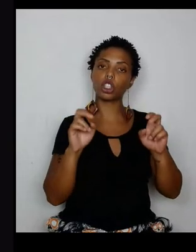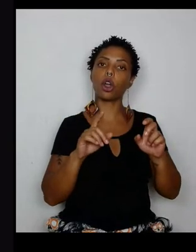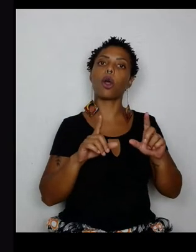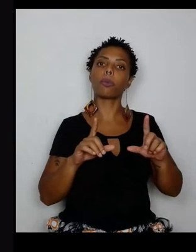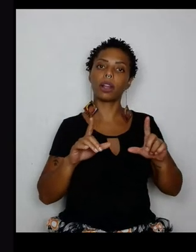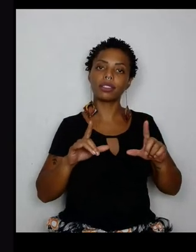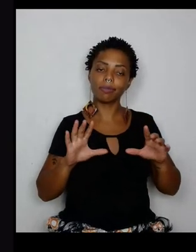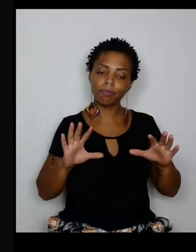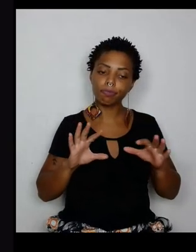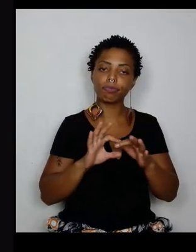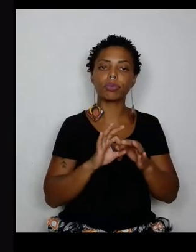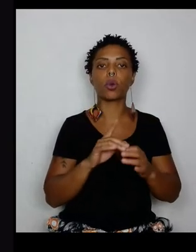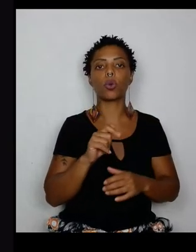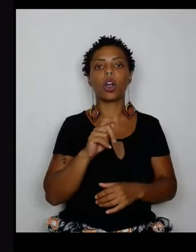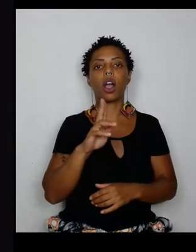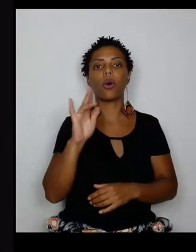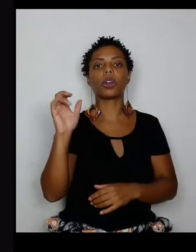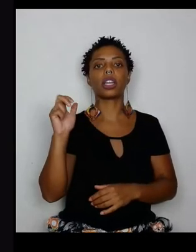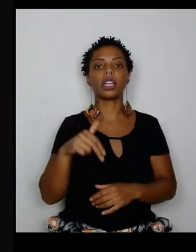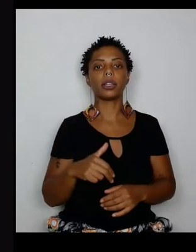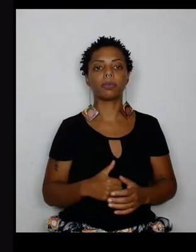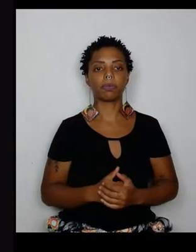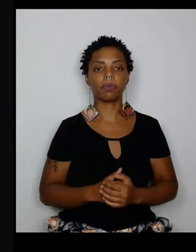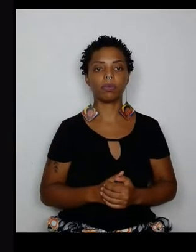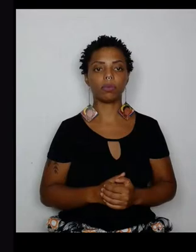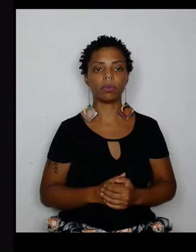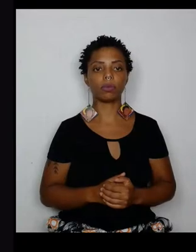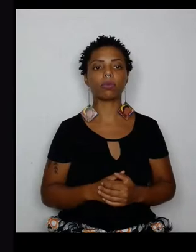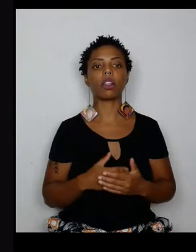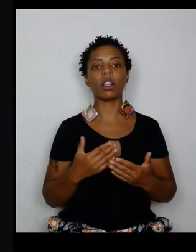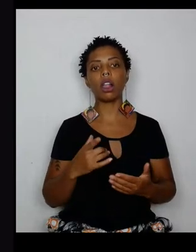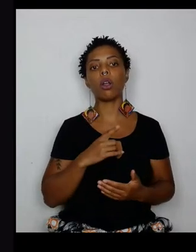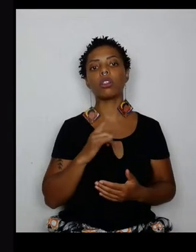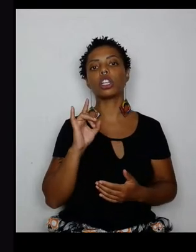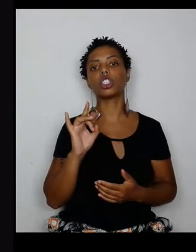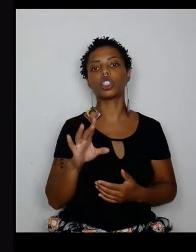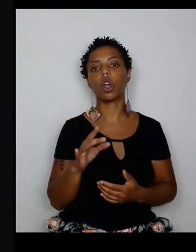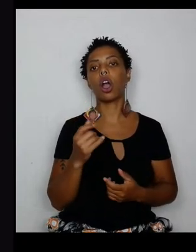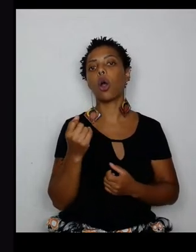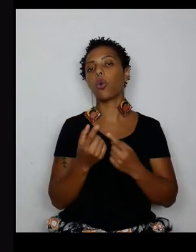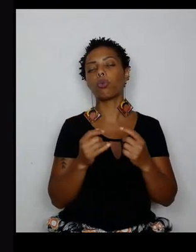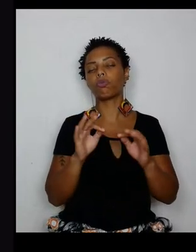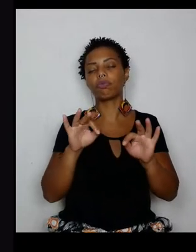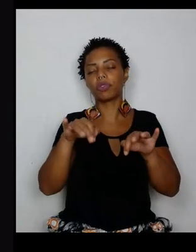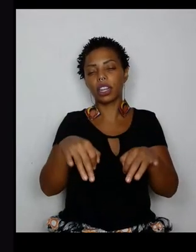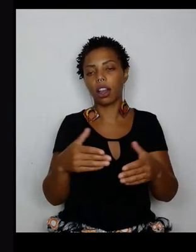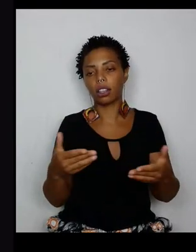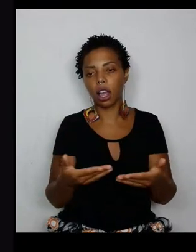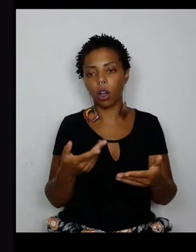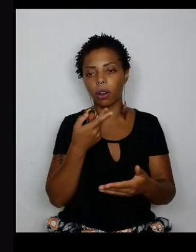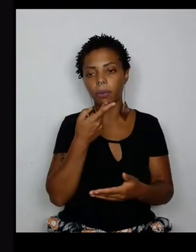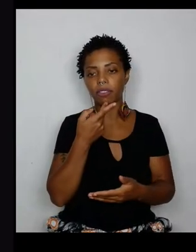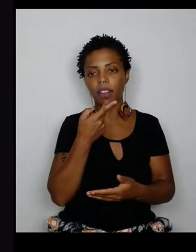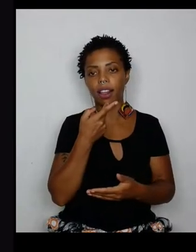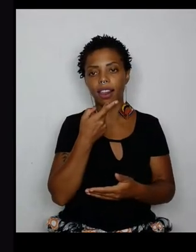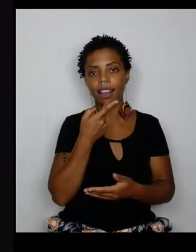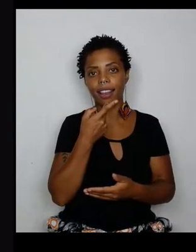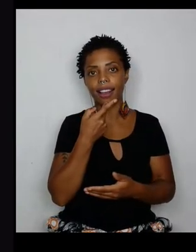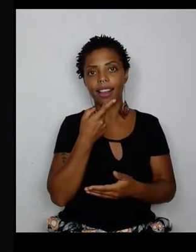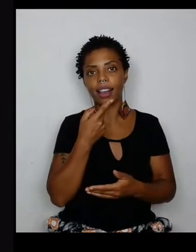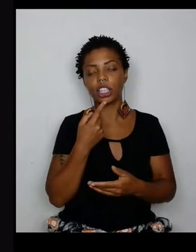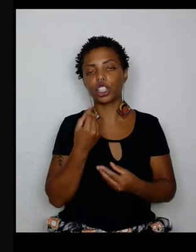so i've just got some closing remarks now uh enduring gogan today in our